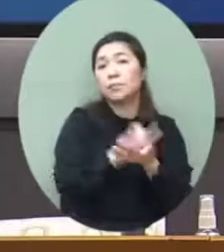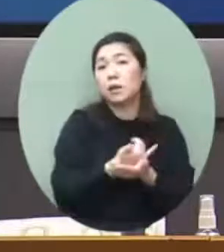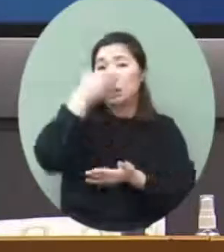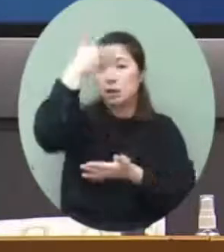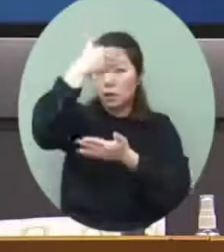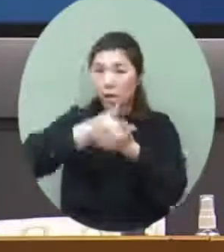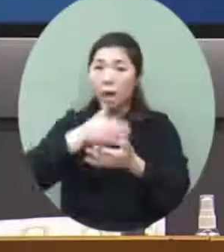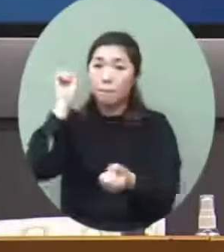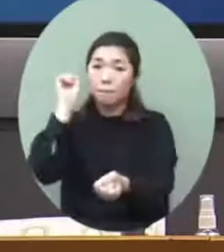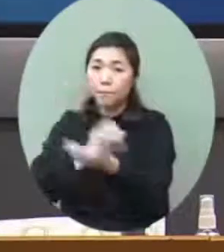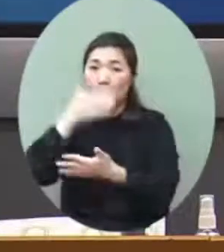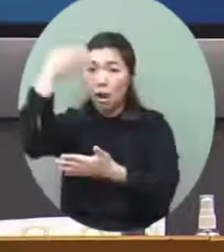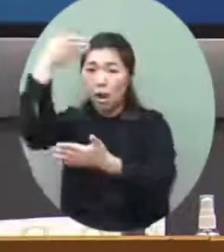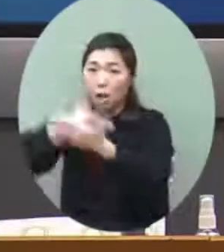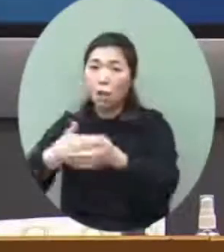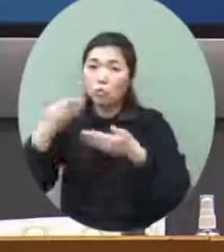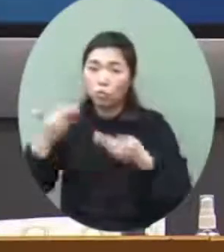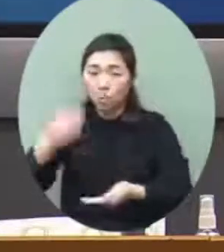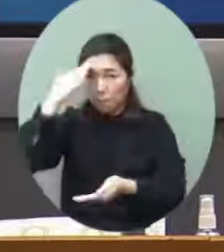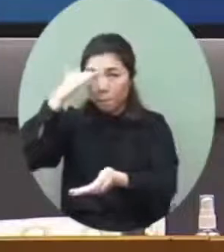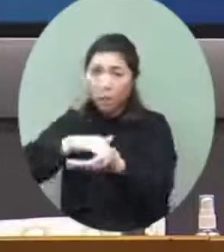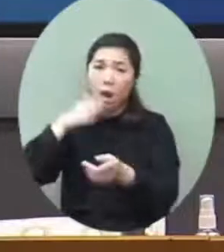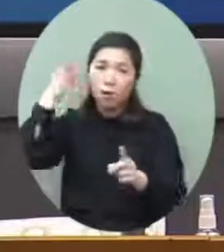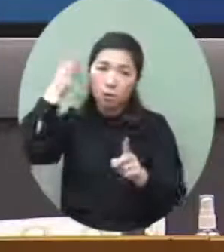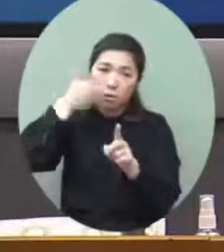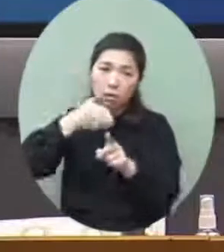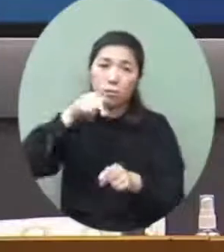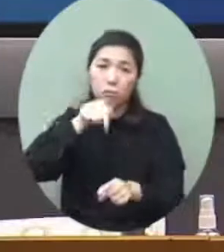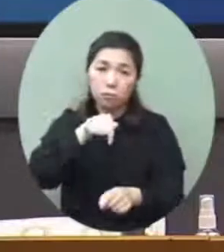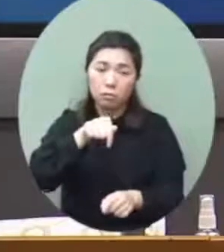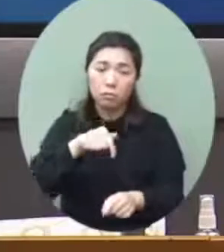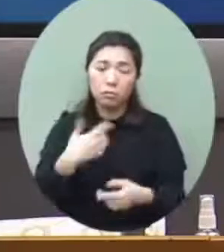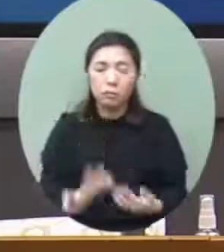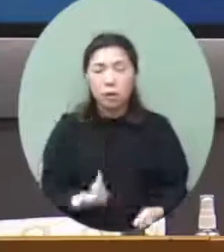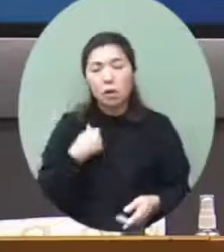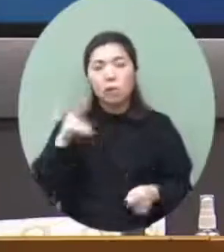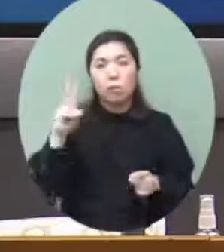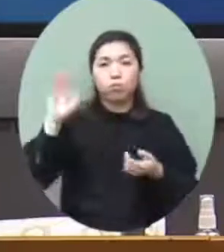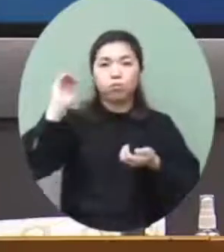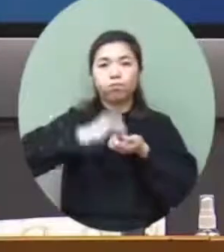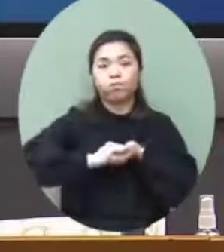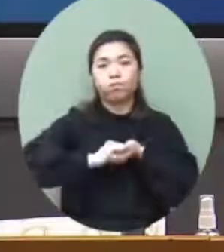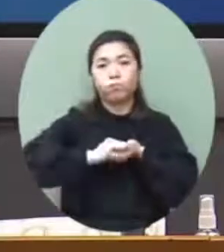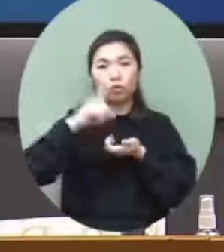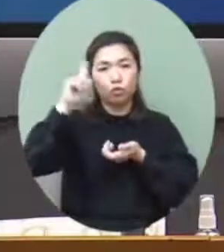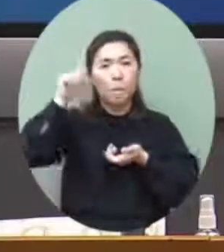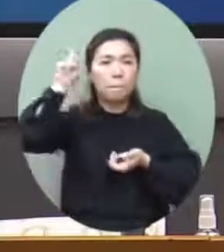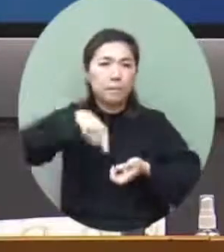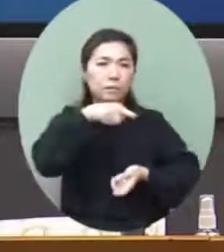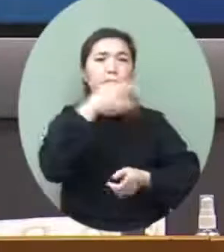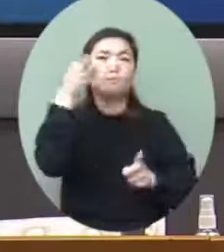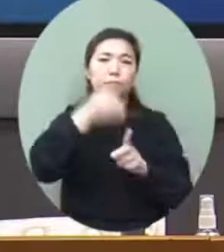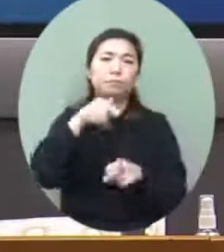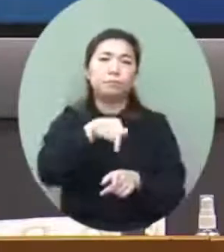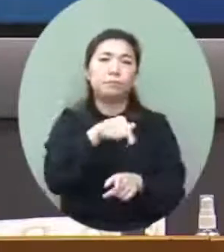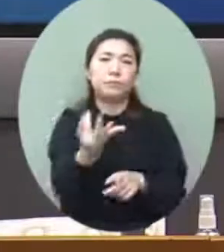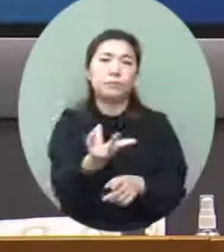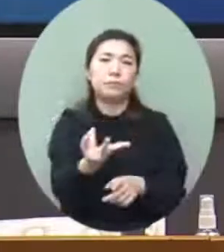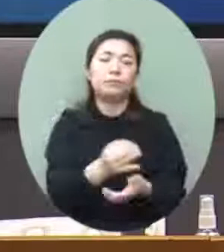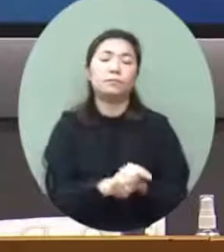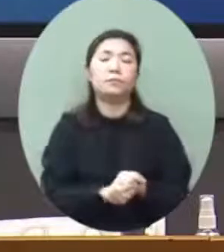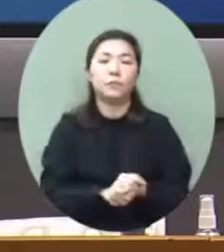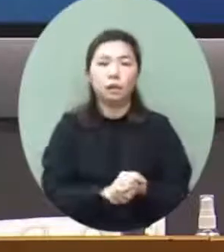We are looking to reduce the number of admissions, number of transmissions, number of cases and